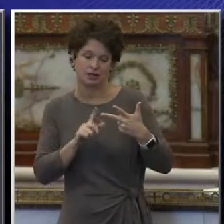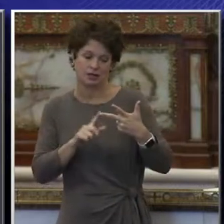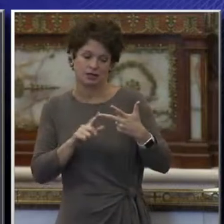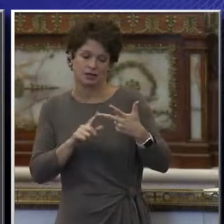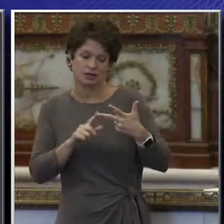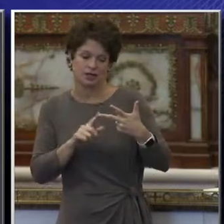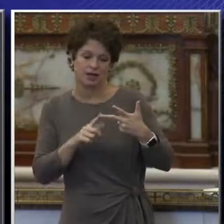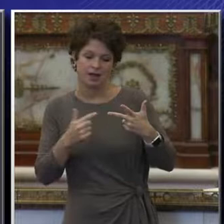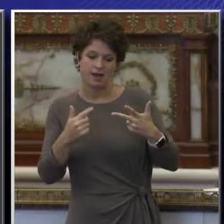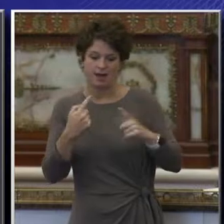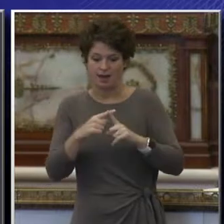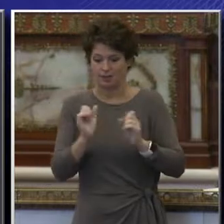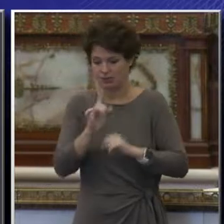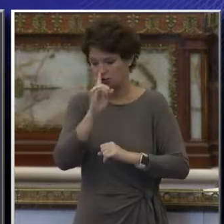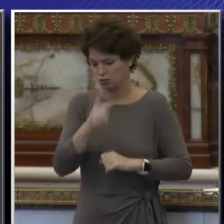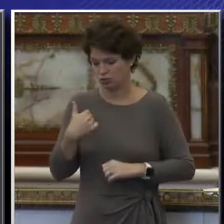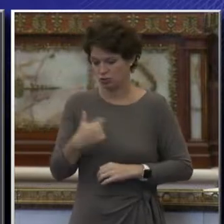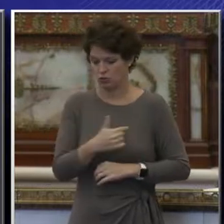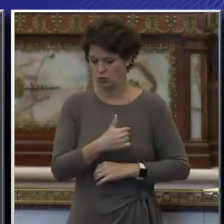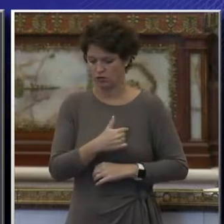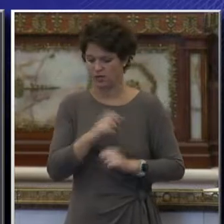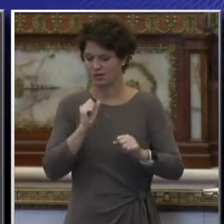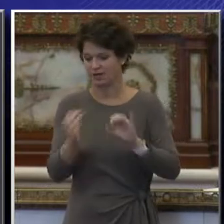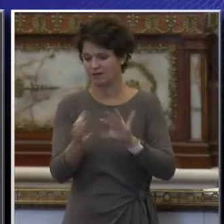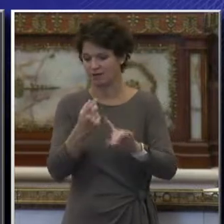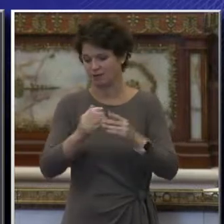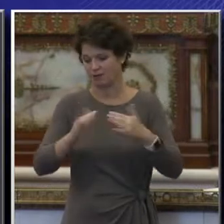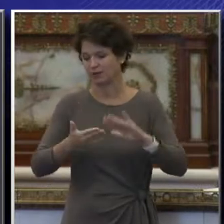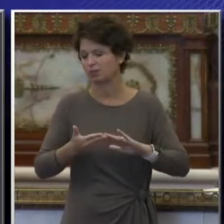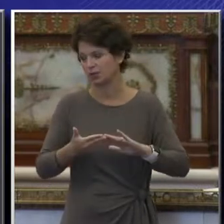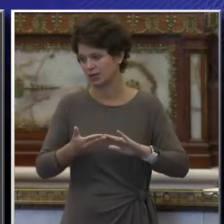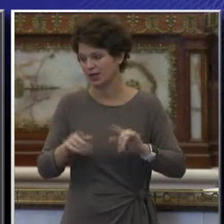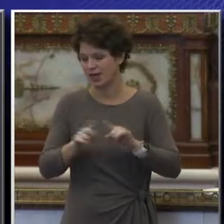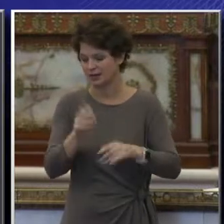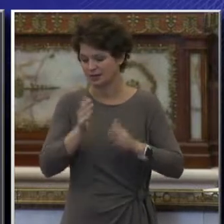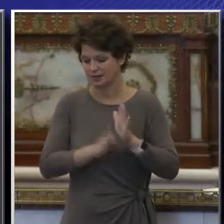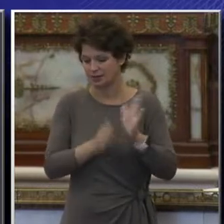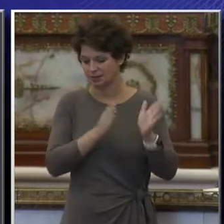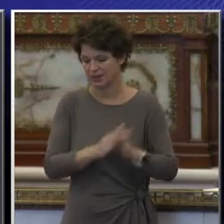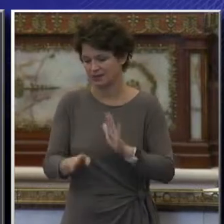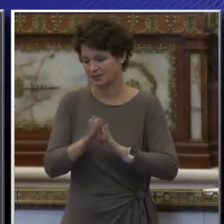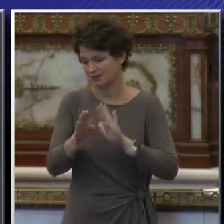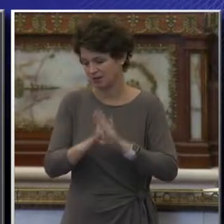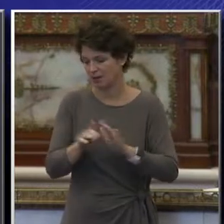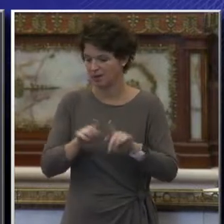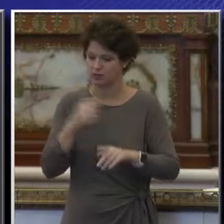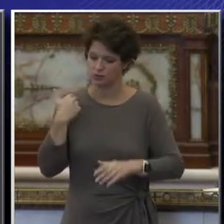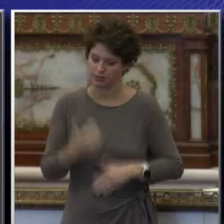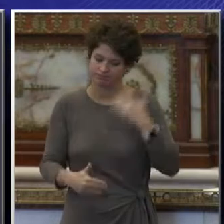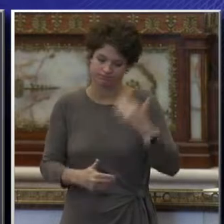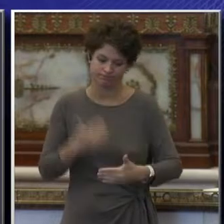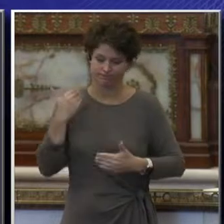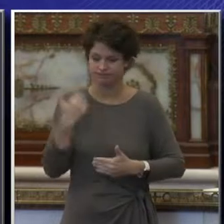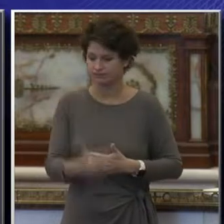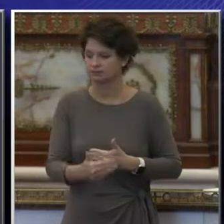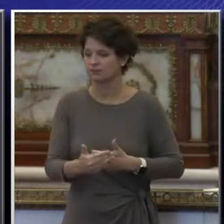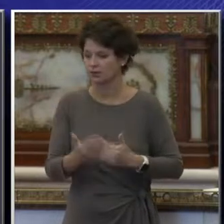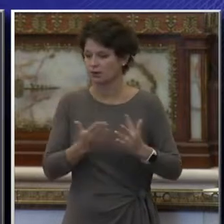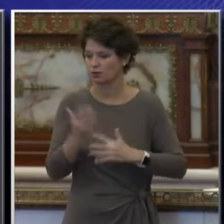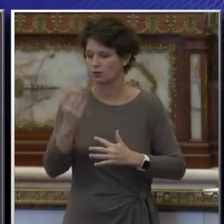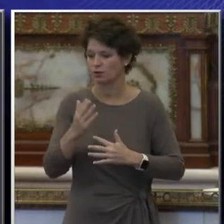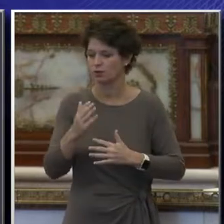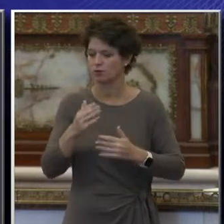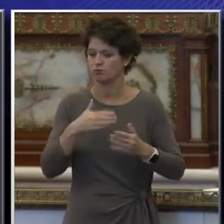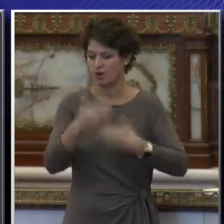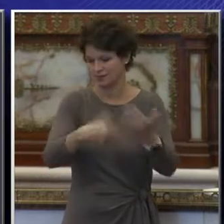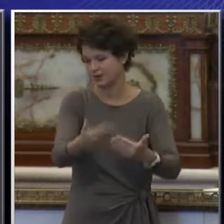you know, just making sure that we are able to get feedback from the community as these plans are developed and as we go, you know, through the public